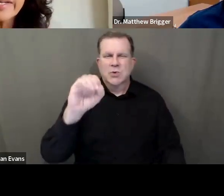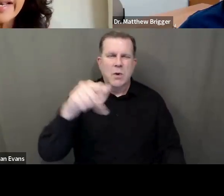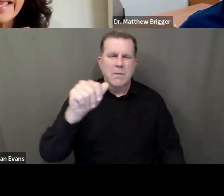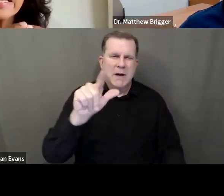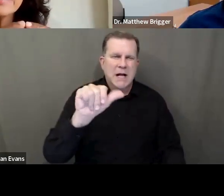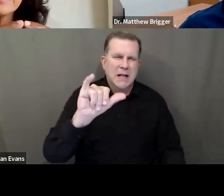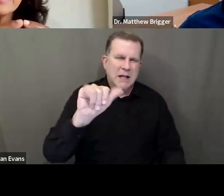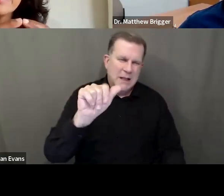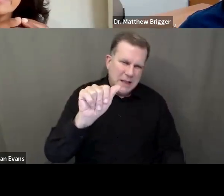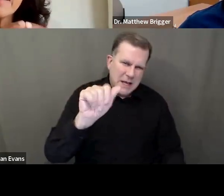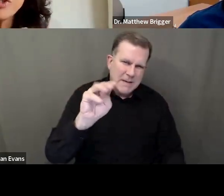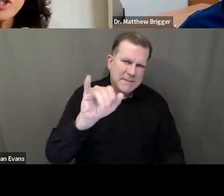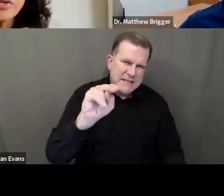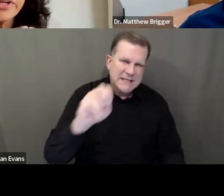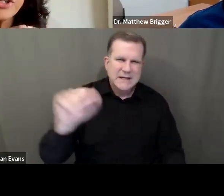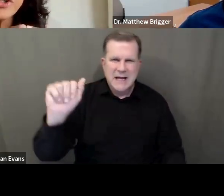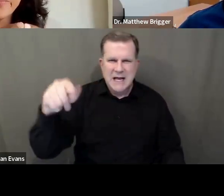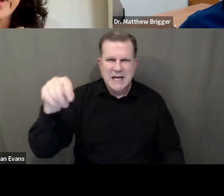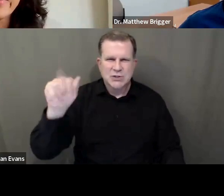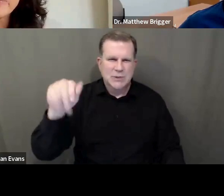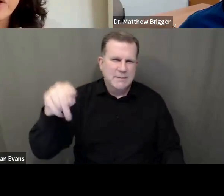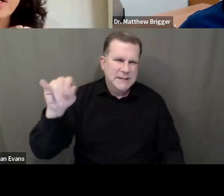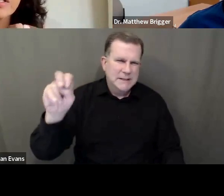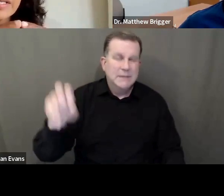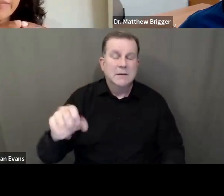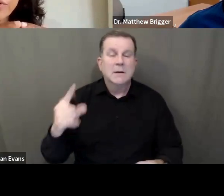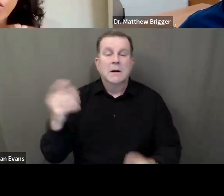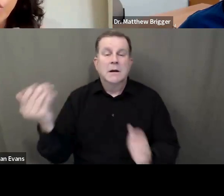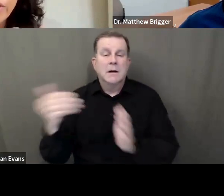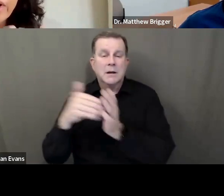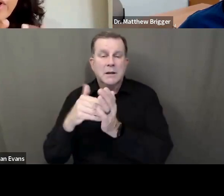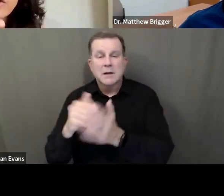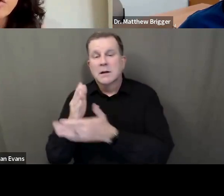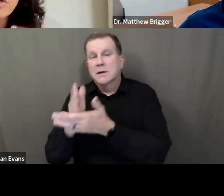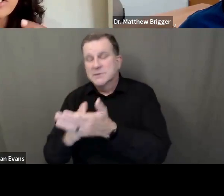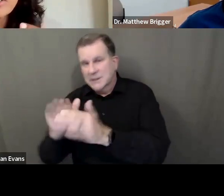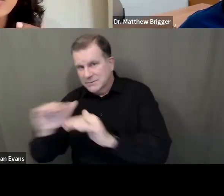is personalized. Some children show a big response,